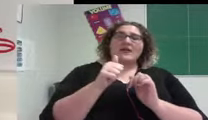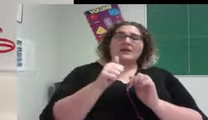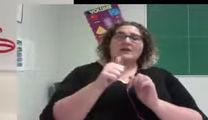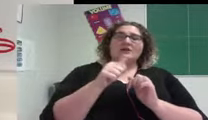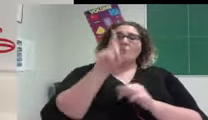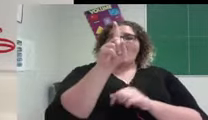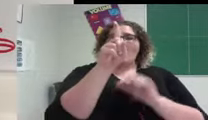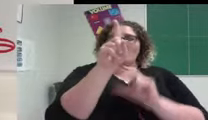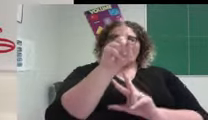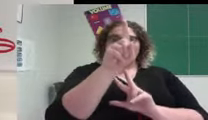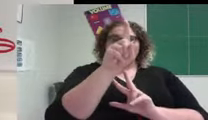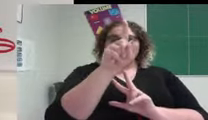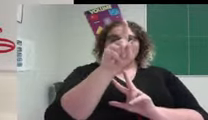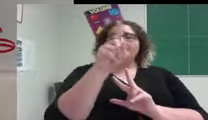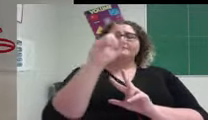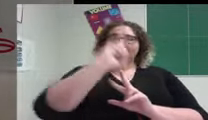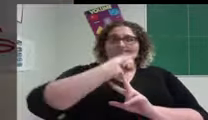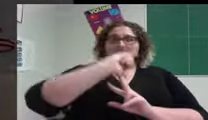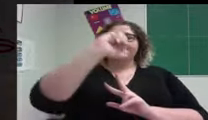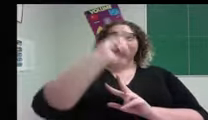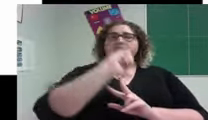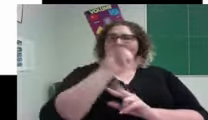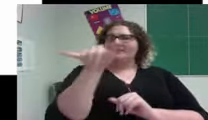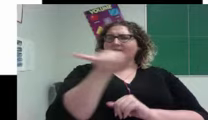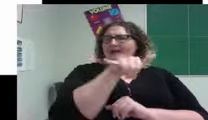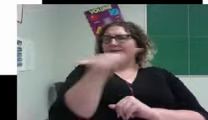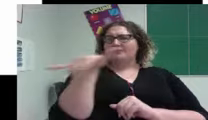because vertical angles are congruent.